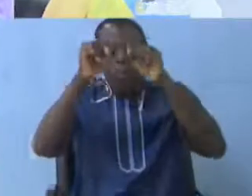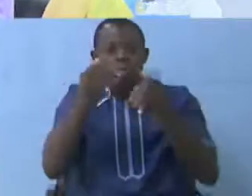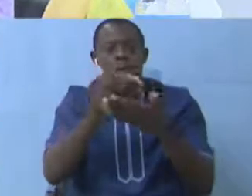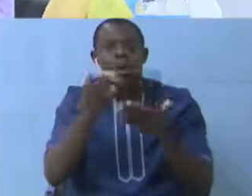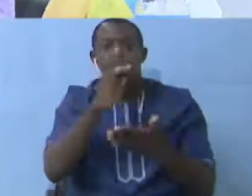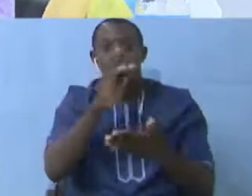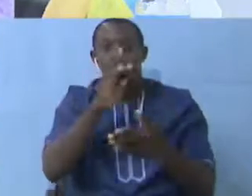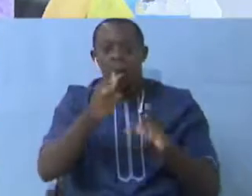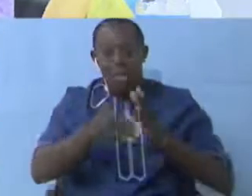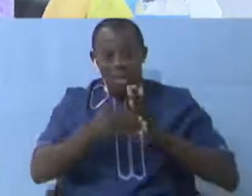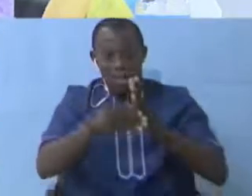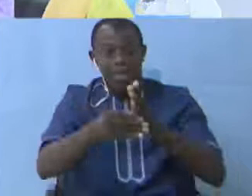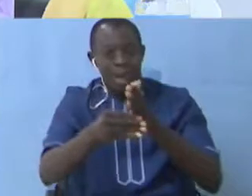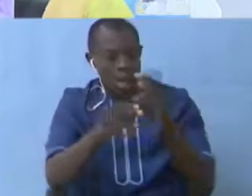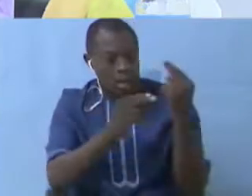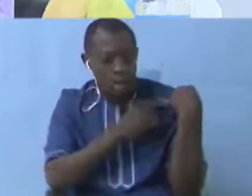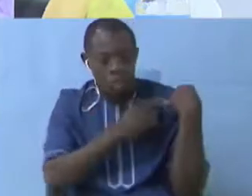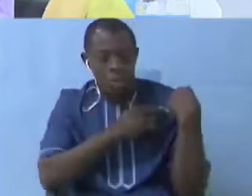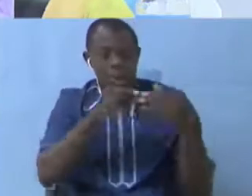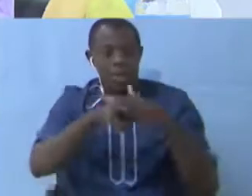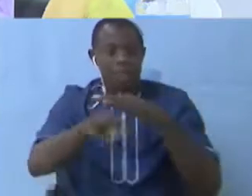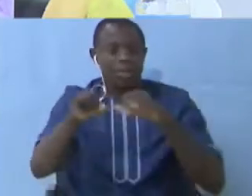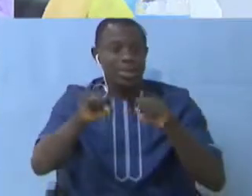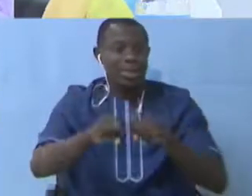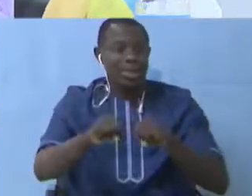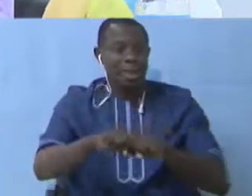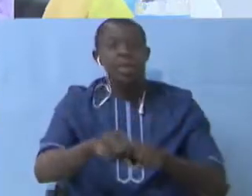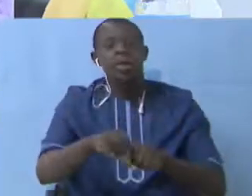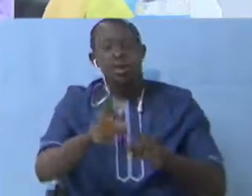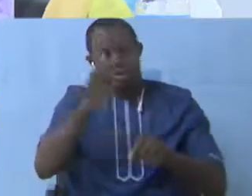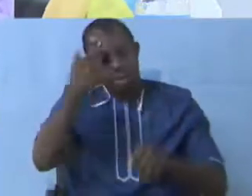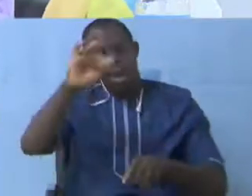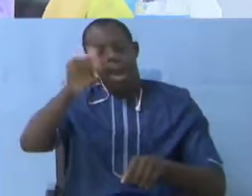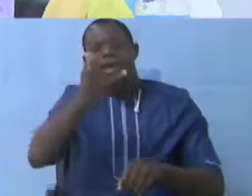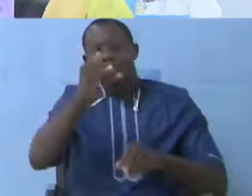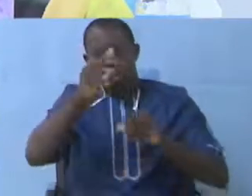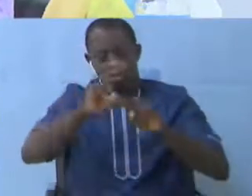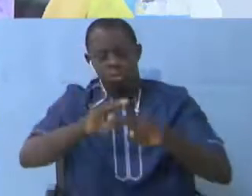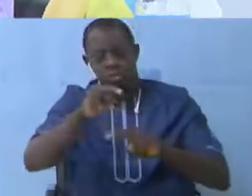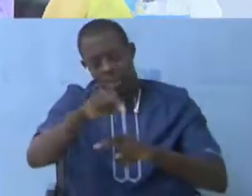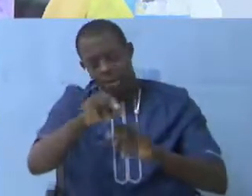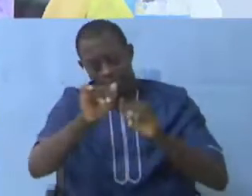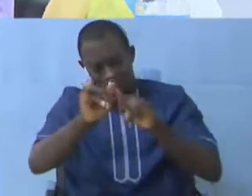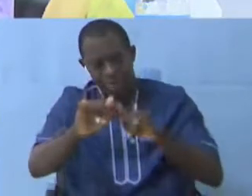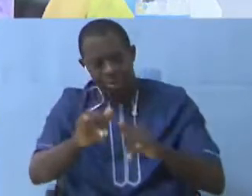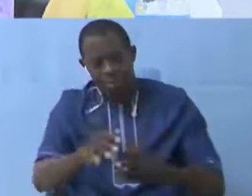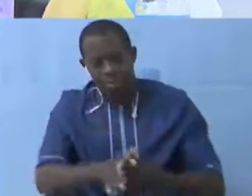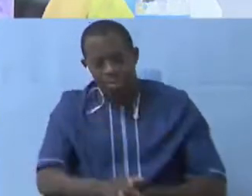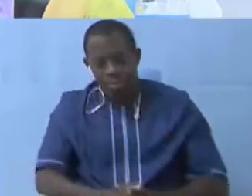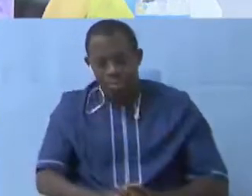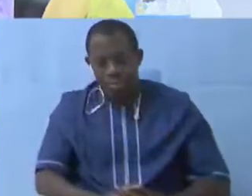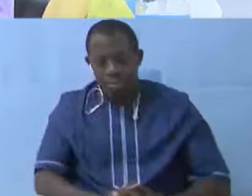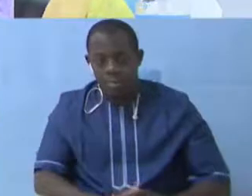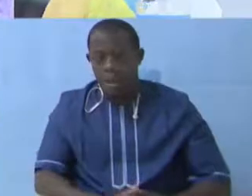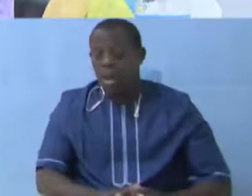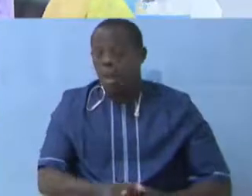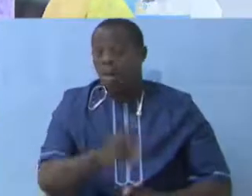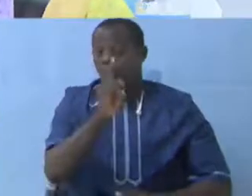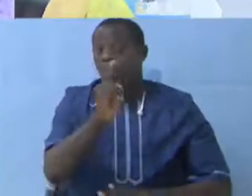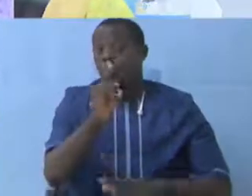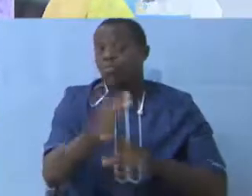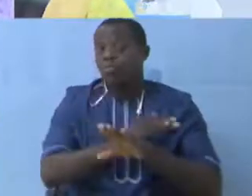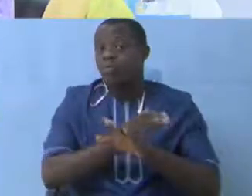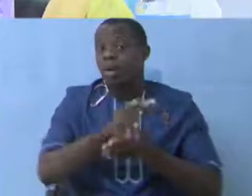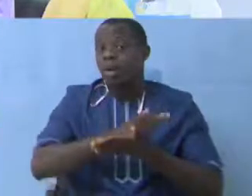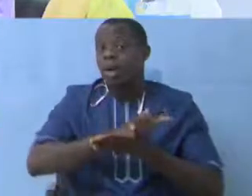nag fexewoon nañ nag ba mu toog nag ci réewi Sénégal ndax kilifa yi ñoom itamit nangu woon nañ pour mu toog fa. But it was clear that